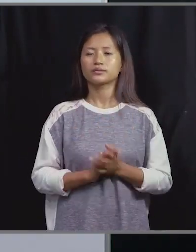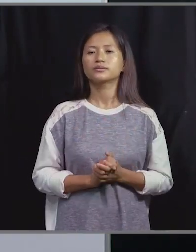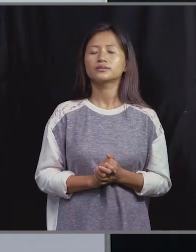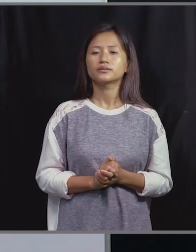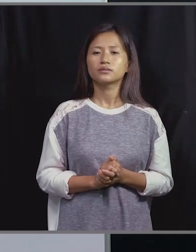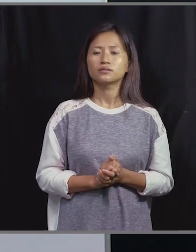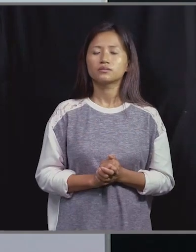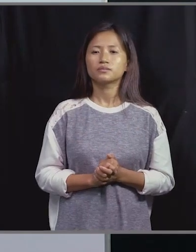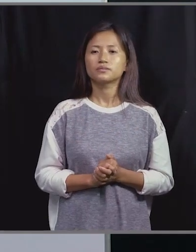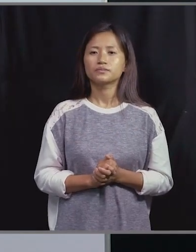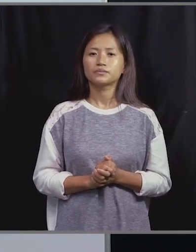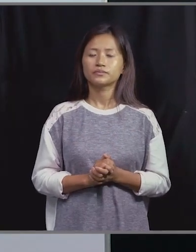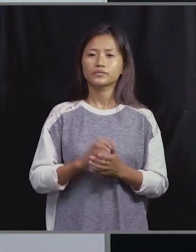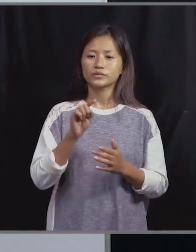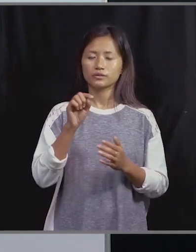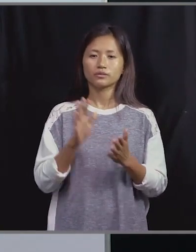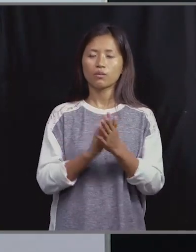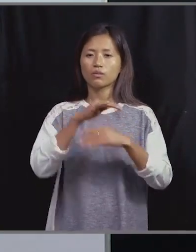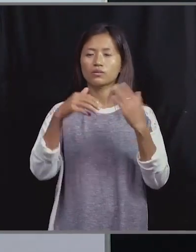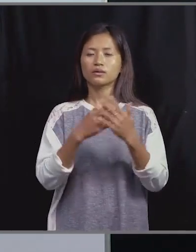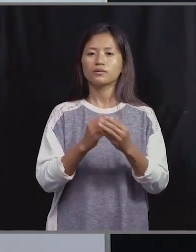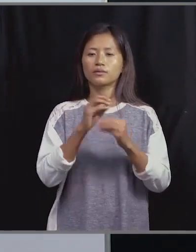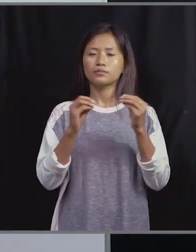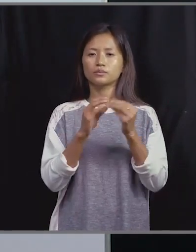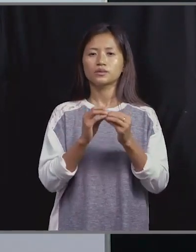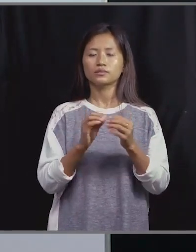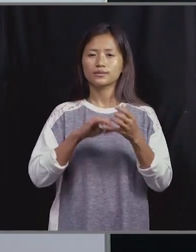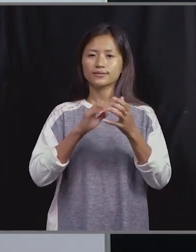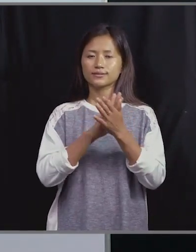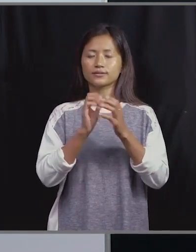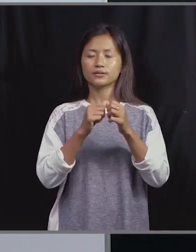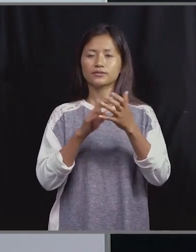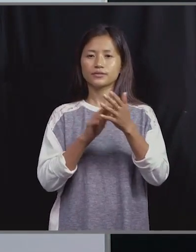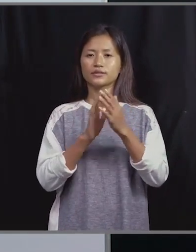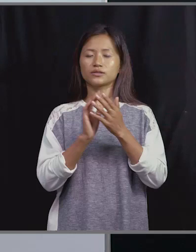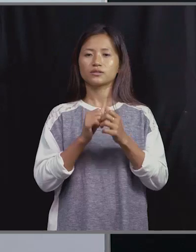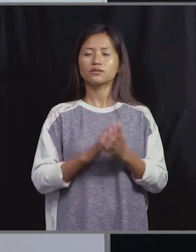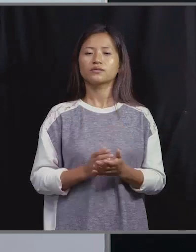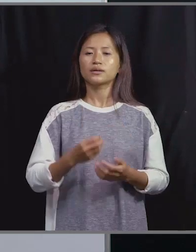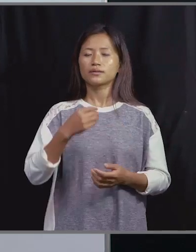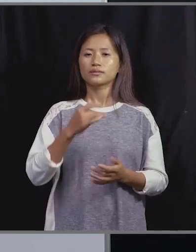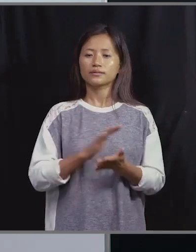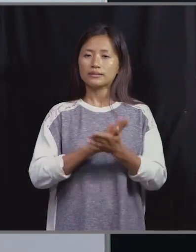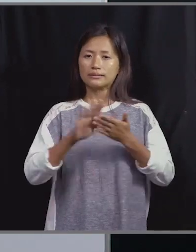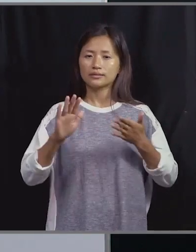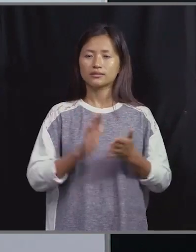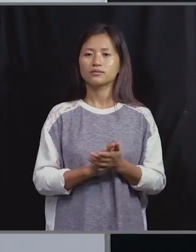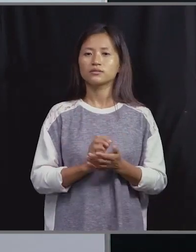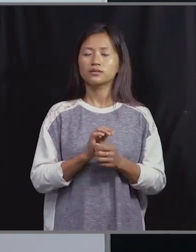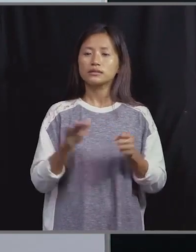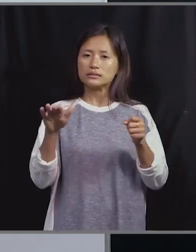Santal district. So this is all about Santal rebellion, and I hope I made myself clear